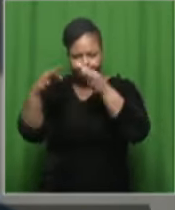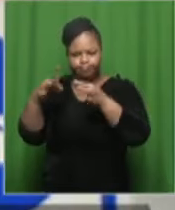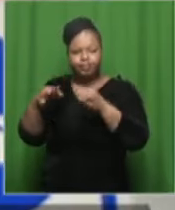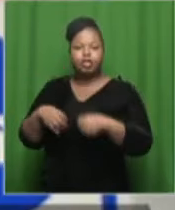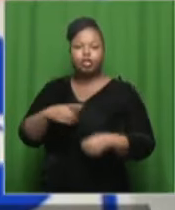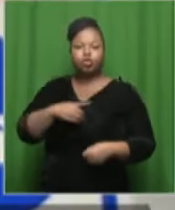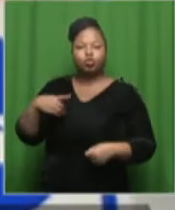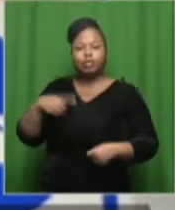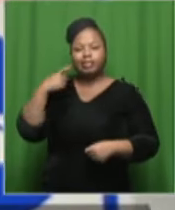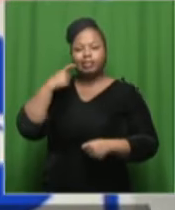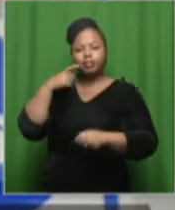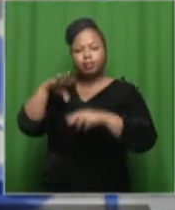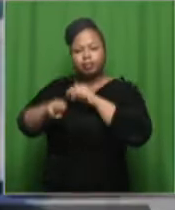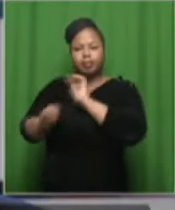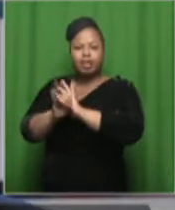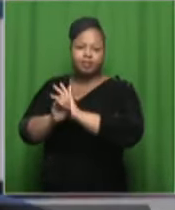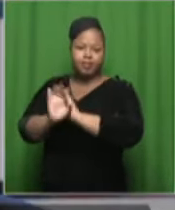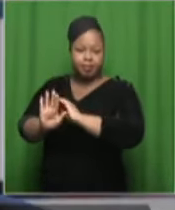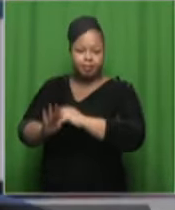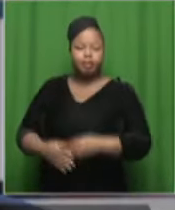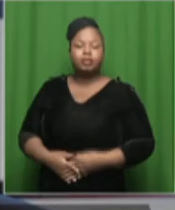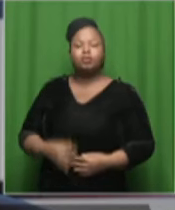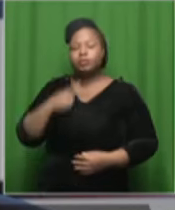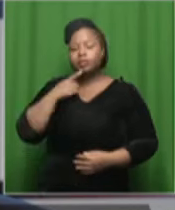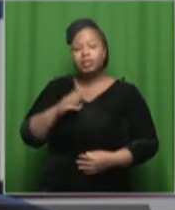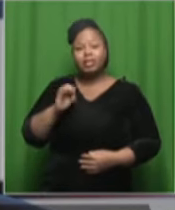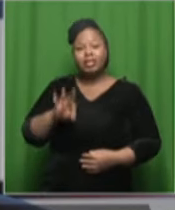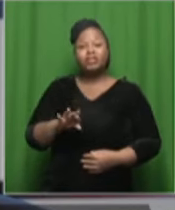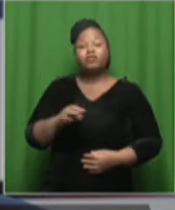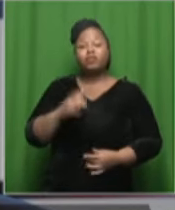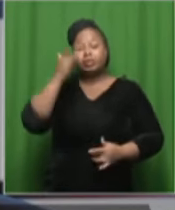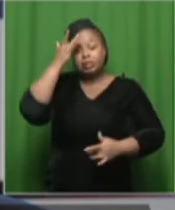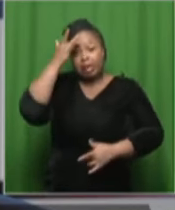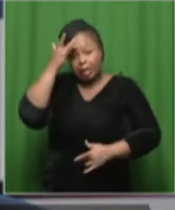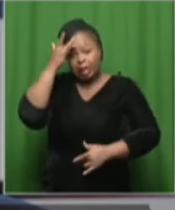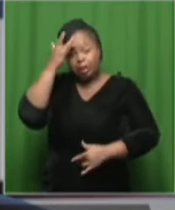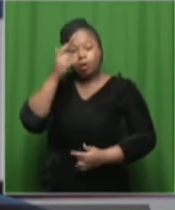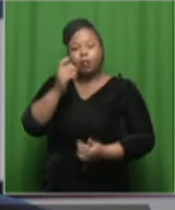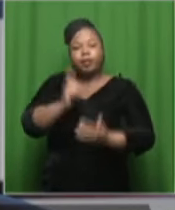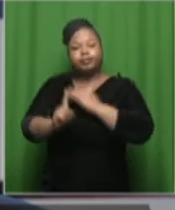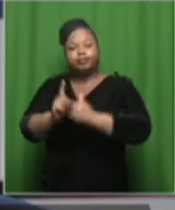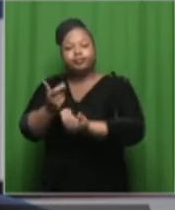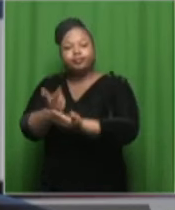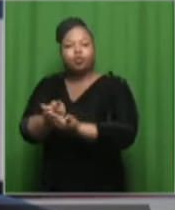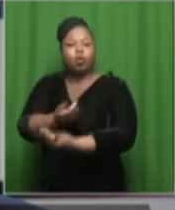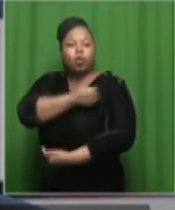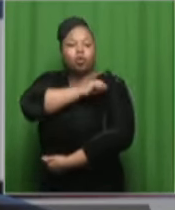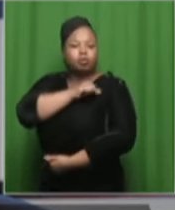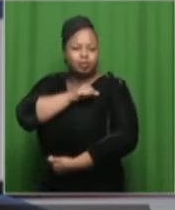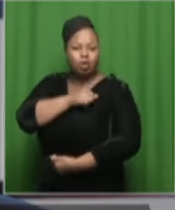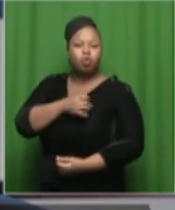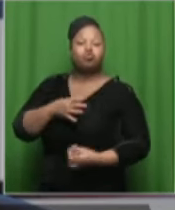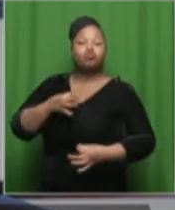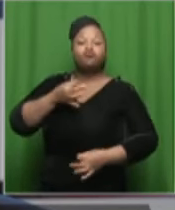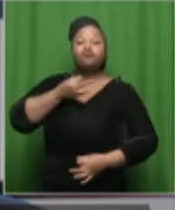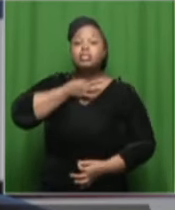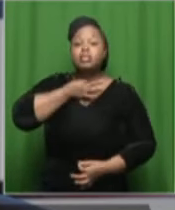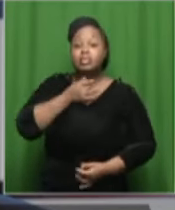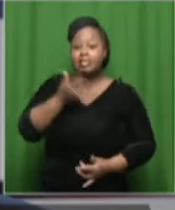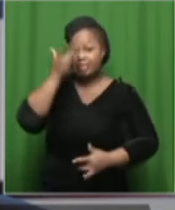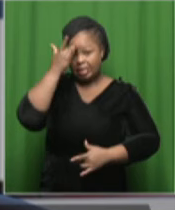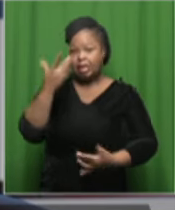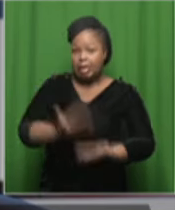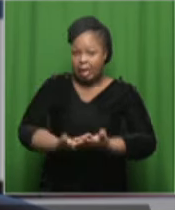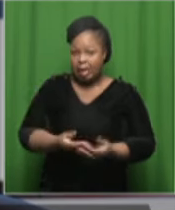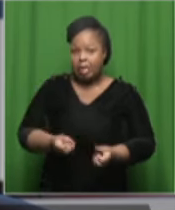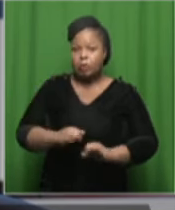distinguish. We recommend that people who are sick enough to be hospitalized or who are at risk for severe disease get tested, because